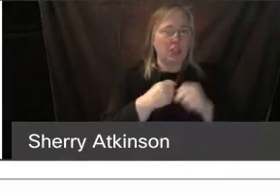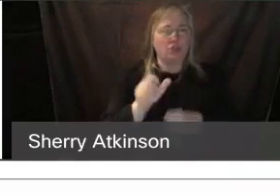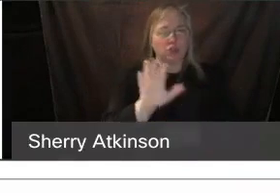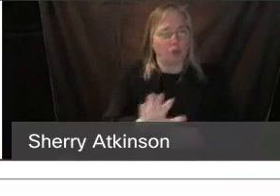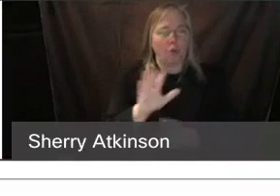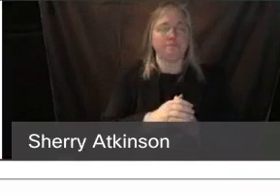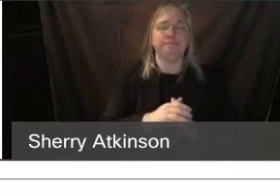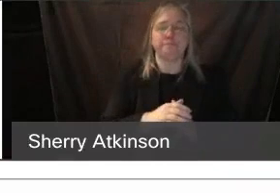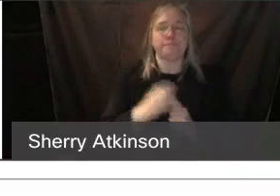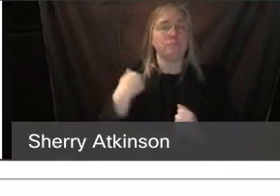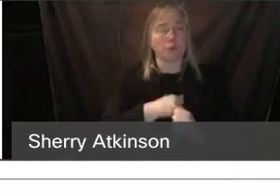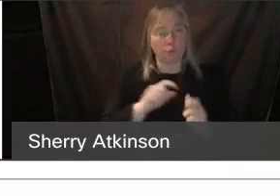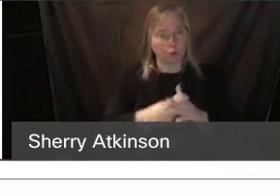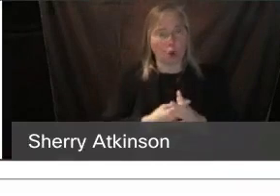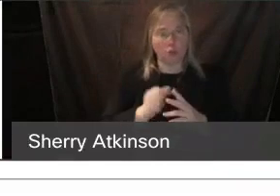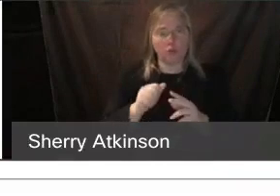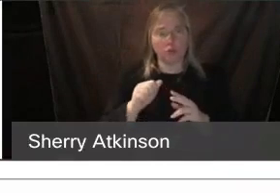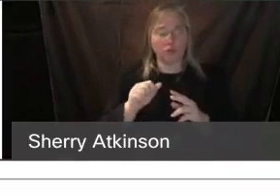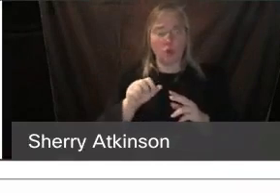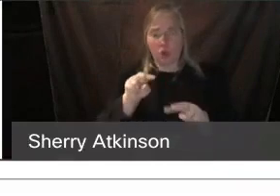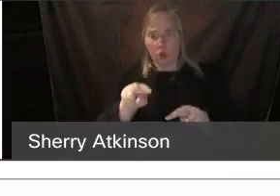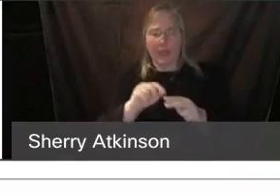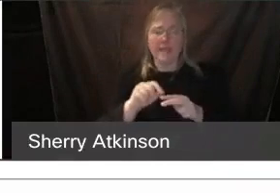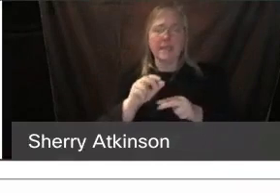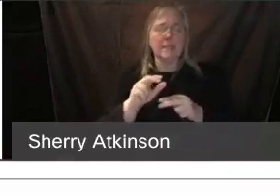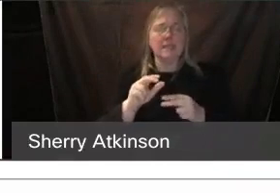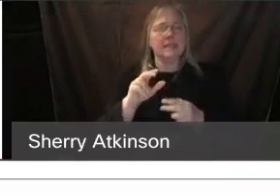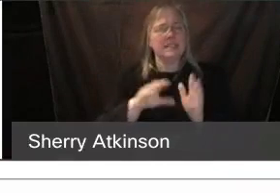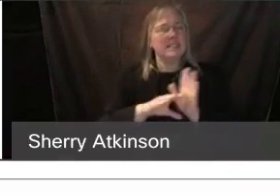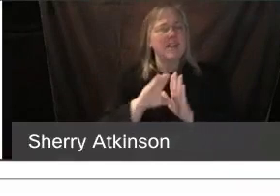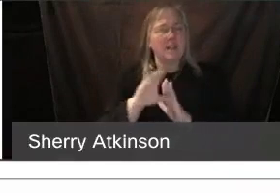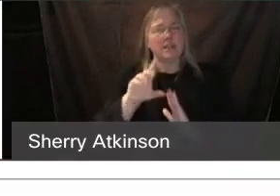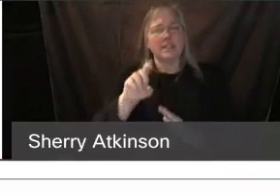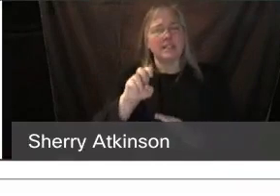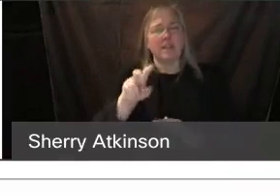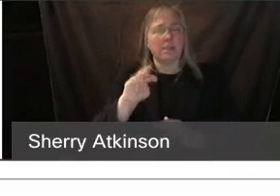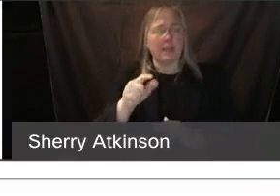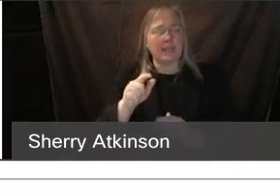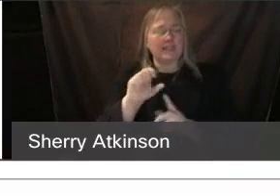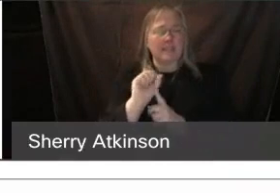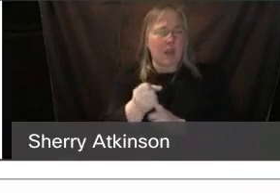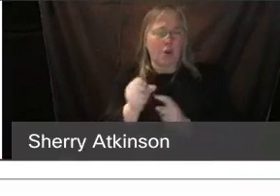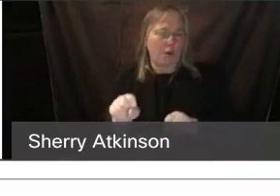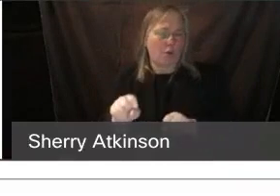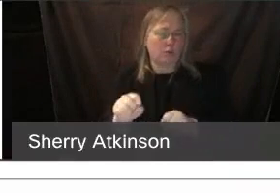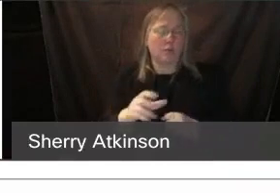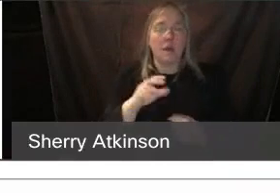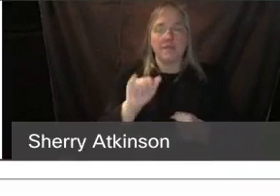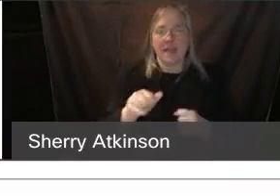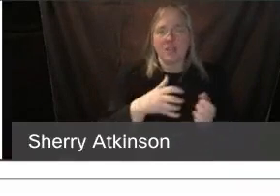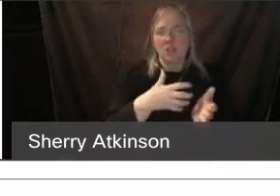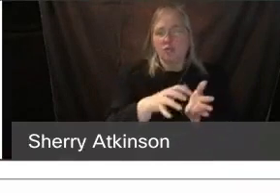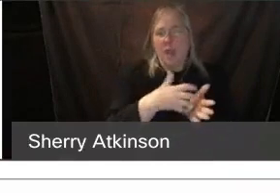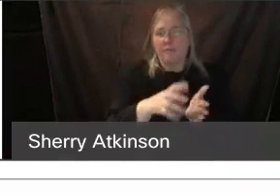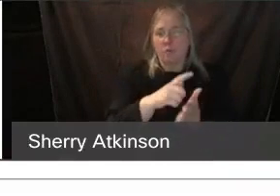at developing scenarios. So this is, you can consider this sort of a draft of what we're